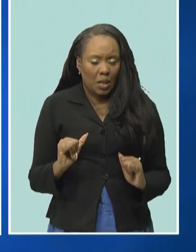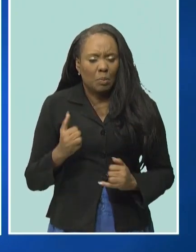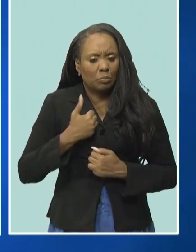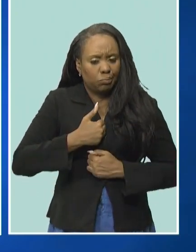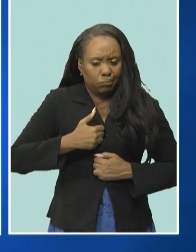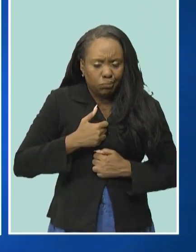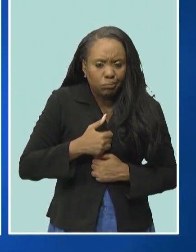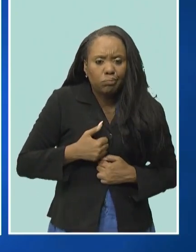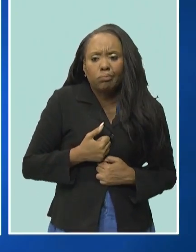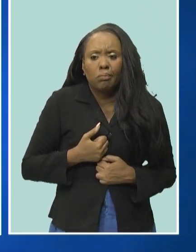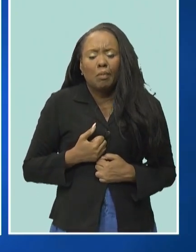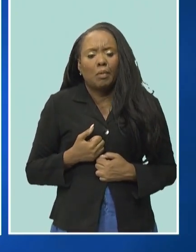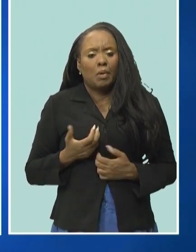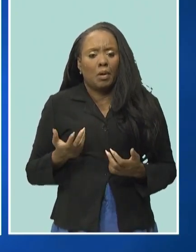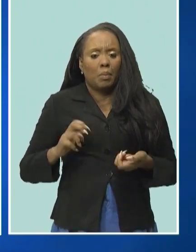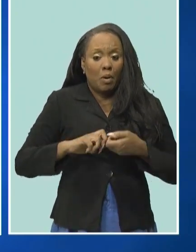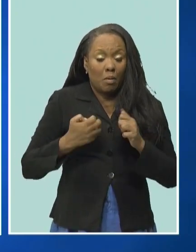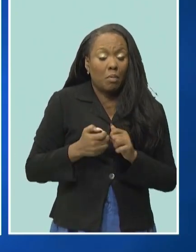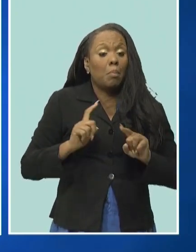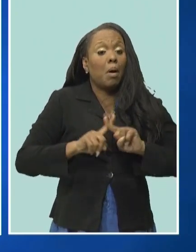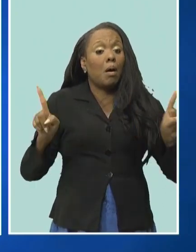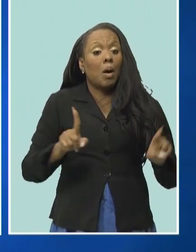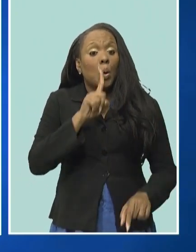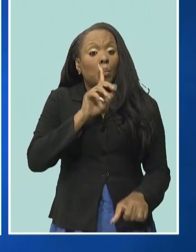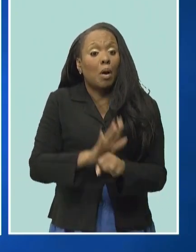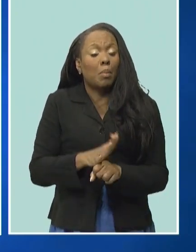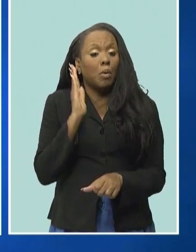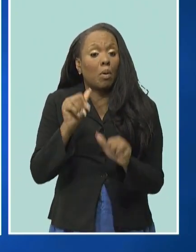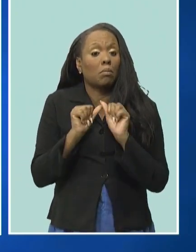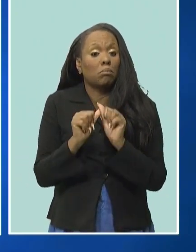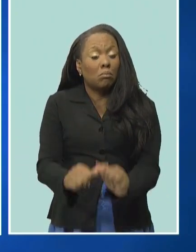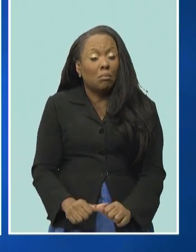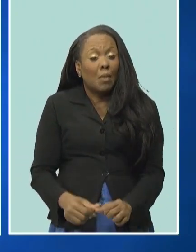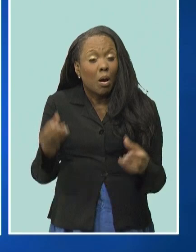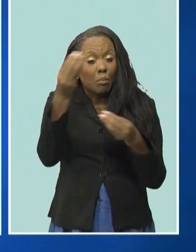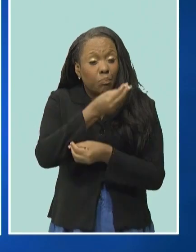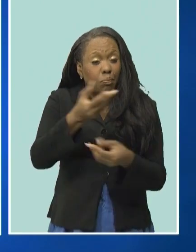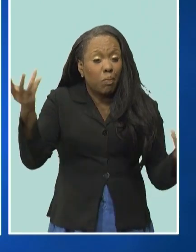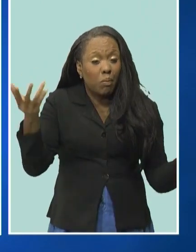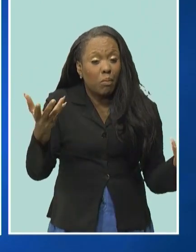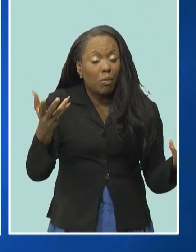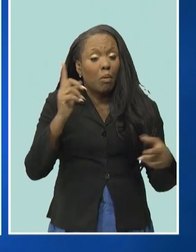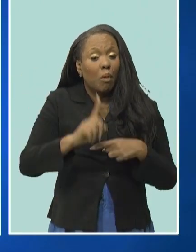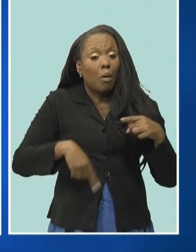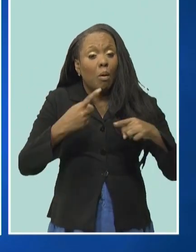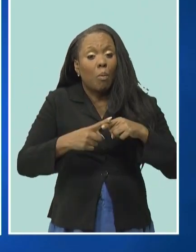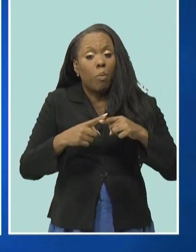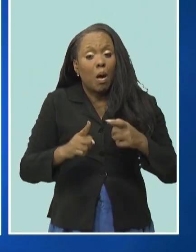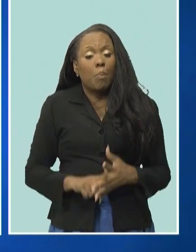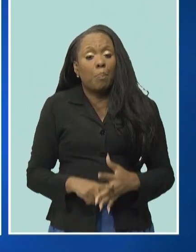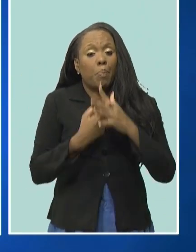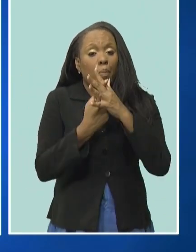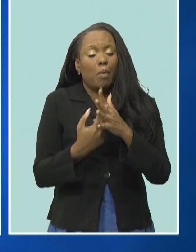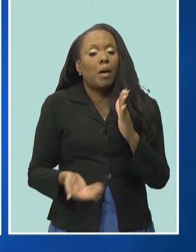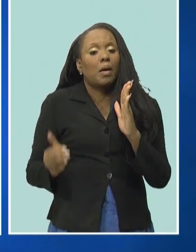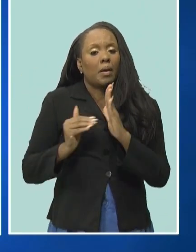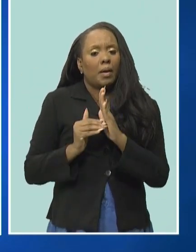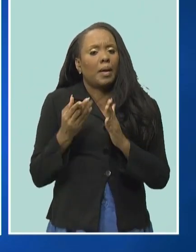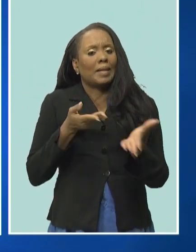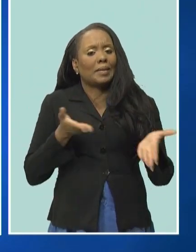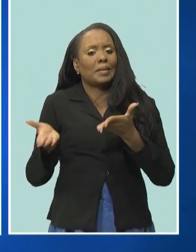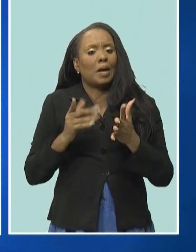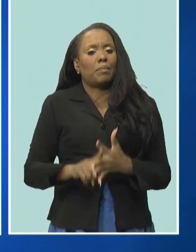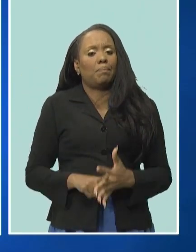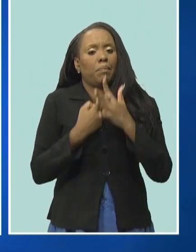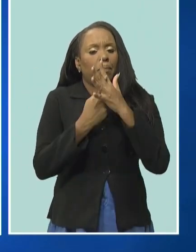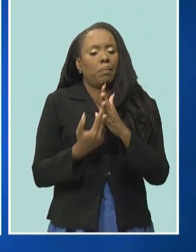by our users, but rest assured, we'll continue to keep the public informed as we seek to restore services here at